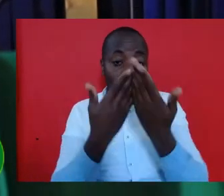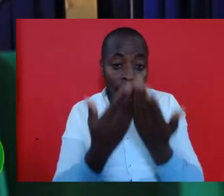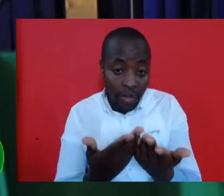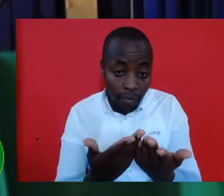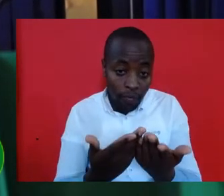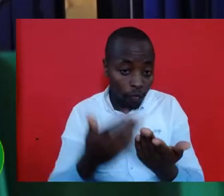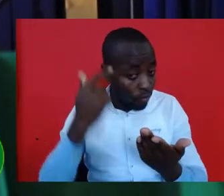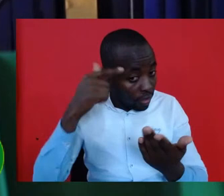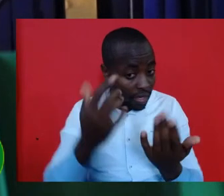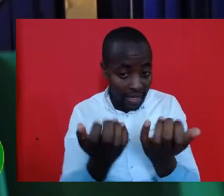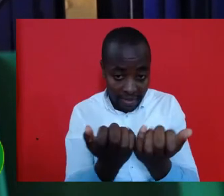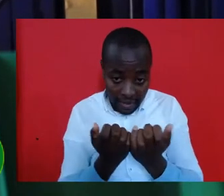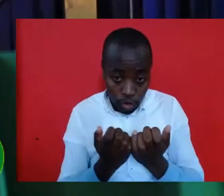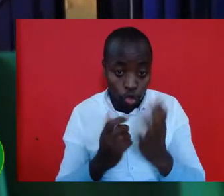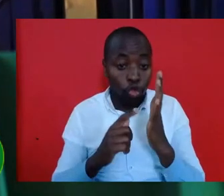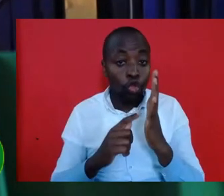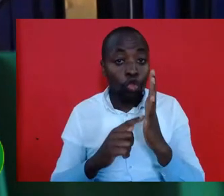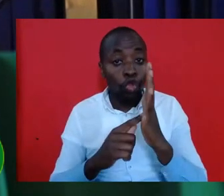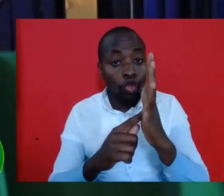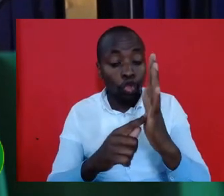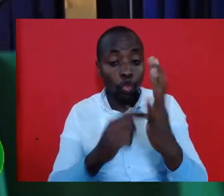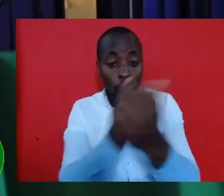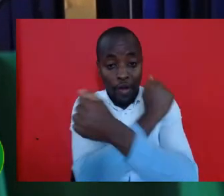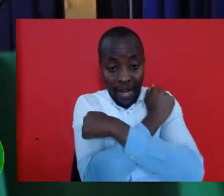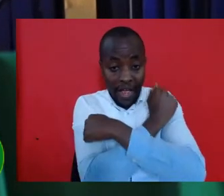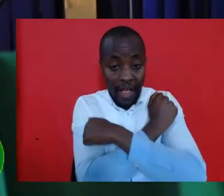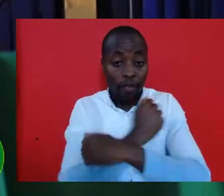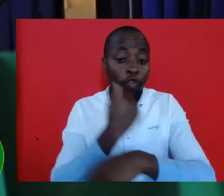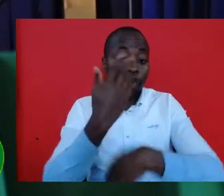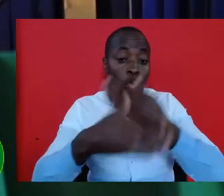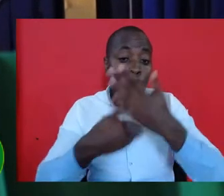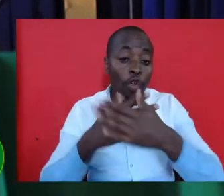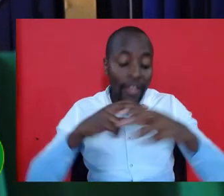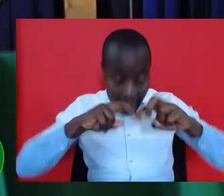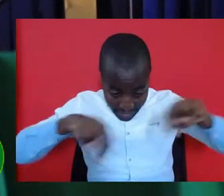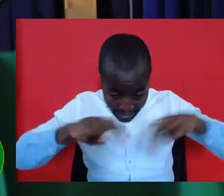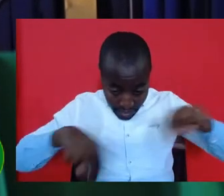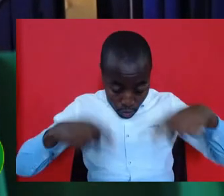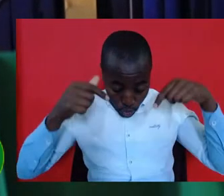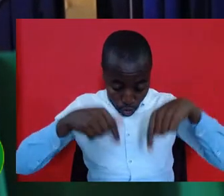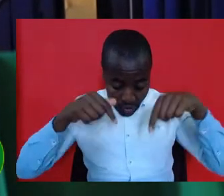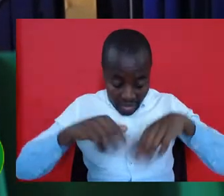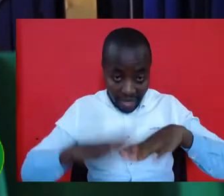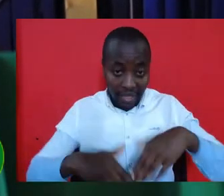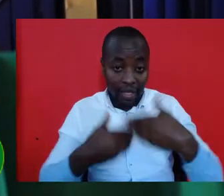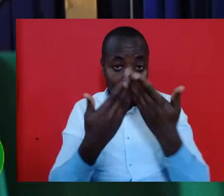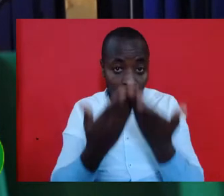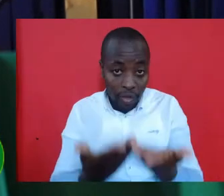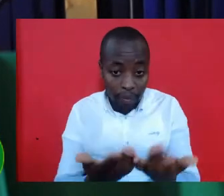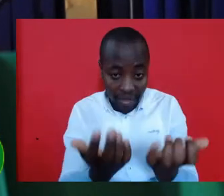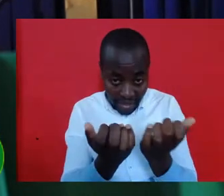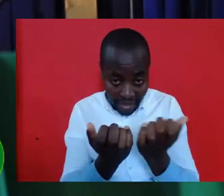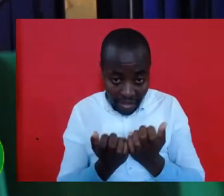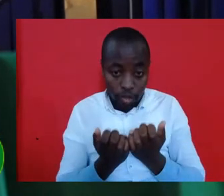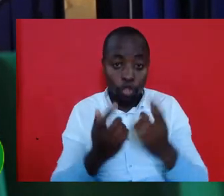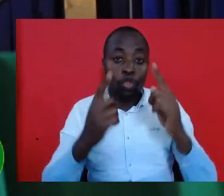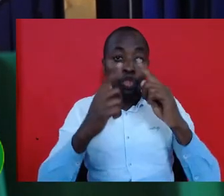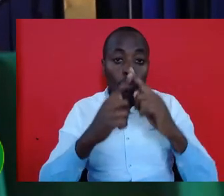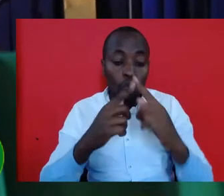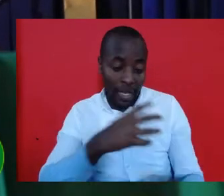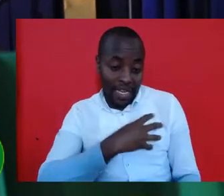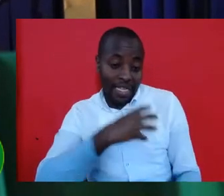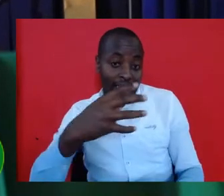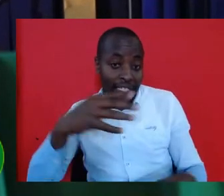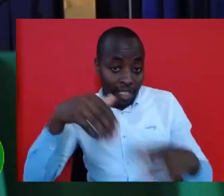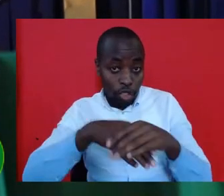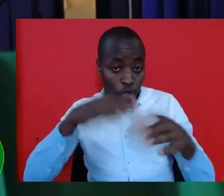We pray that you'll show compassion on all who seek you today and abundantly supply their needs according to your riches in